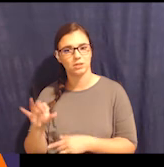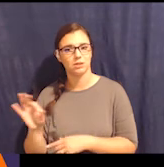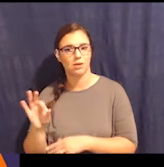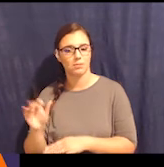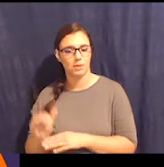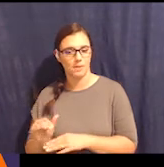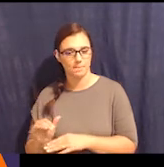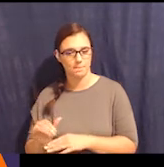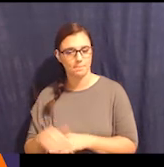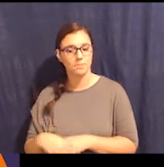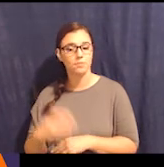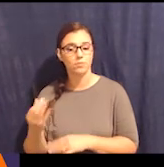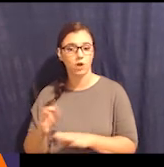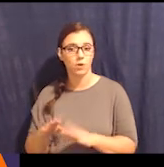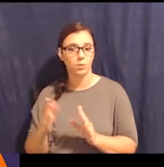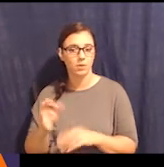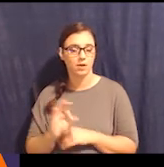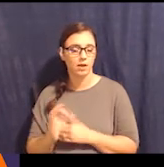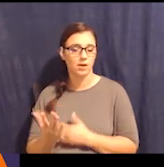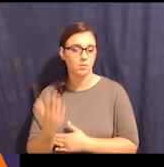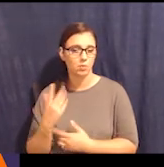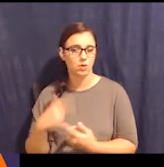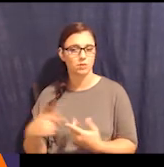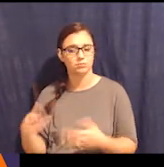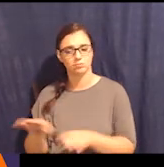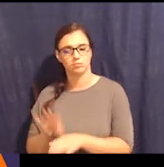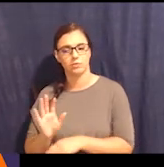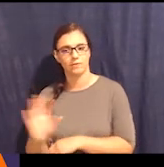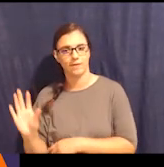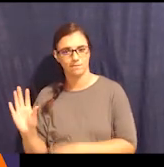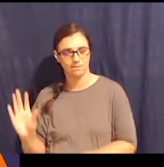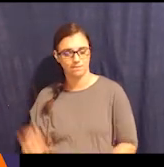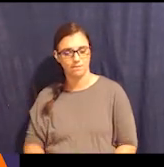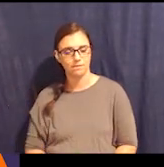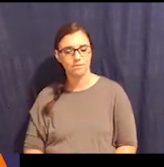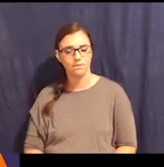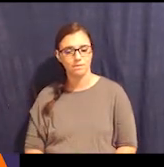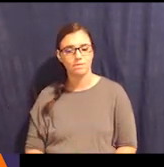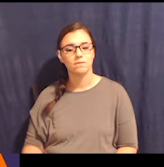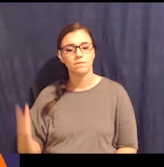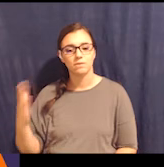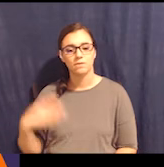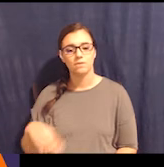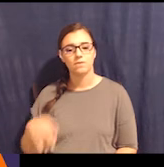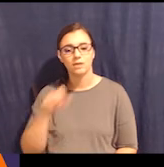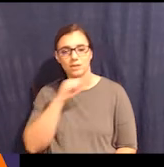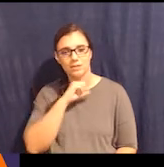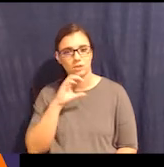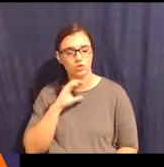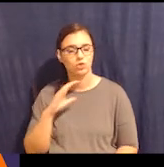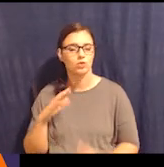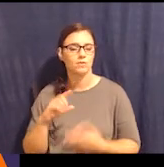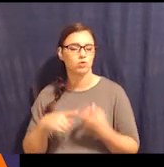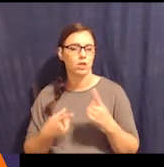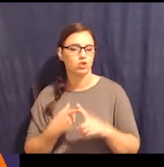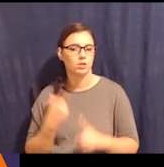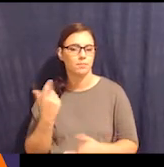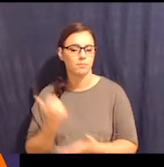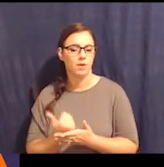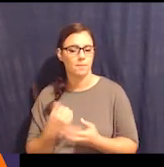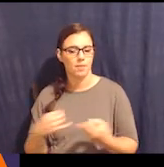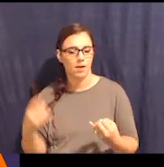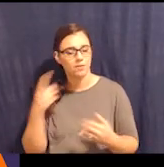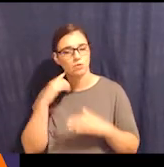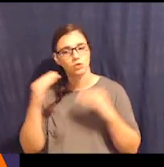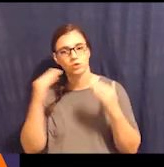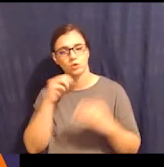p.m. Next is the Senior Friendship Helpline for adults ages 60 years and older, as well as adults living